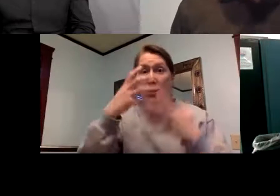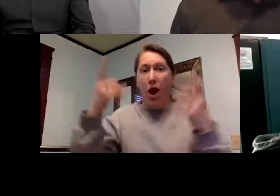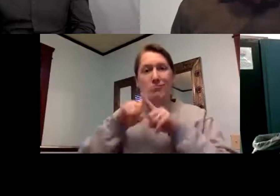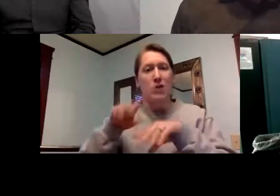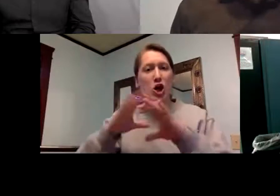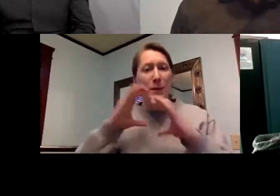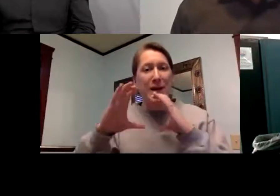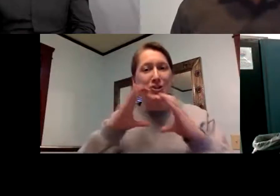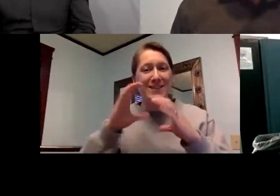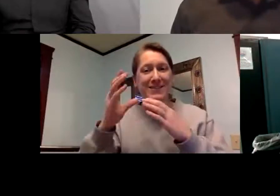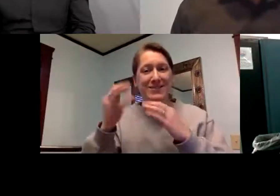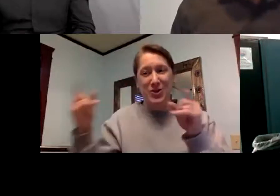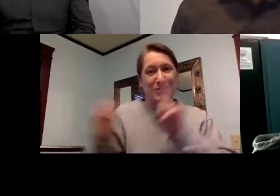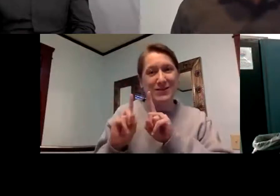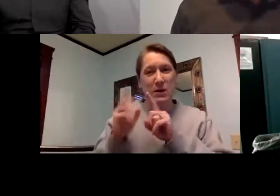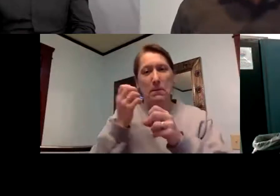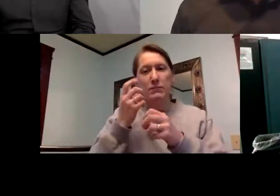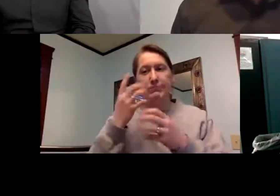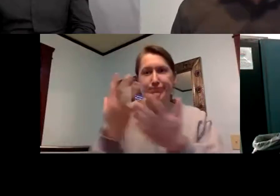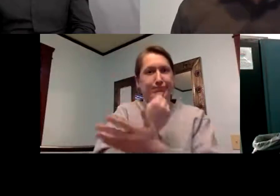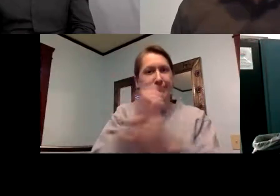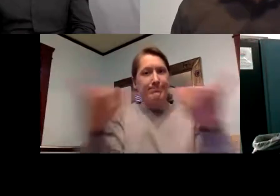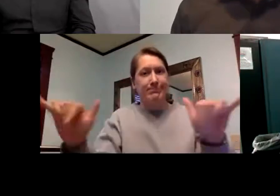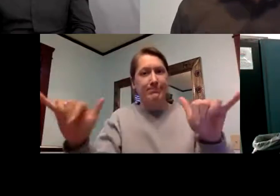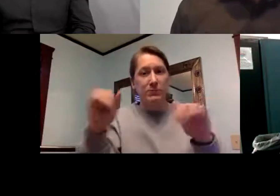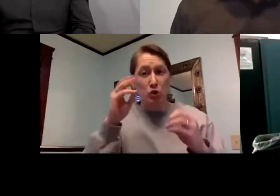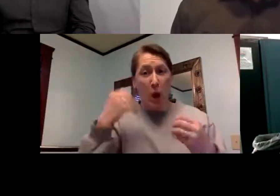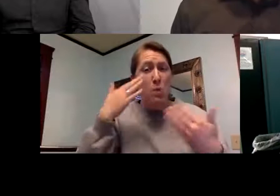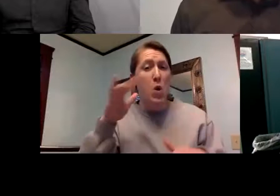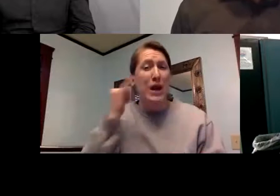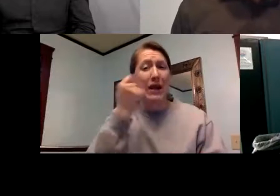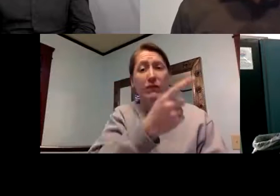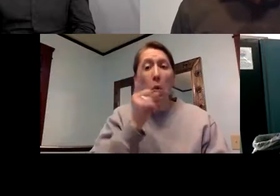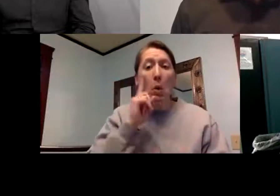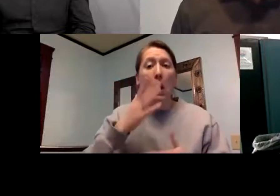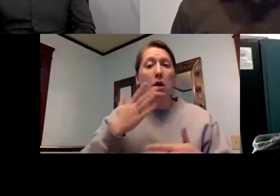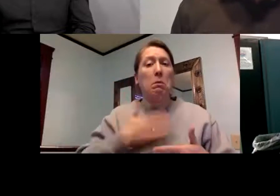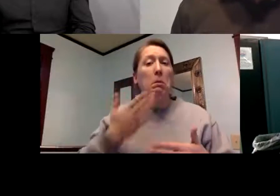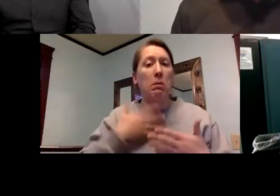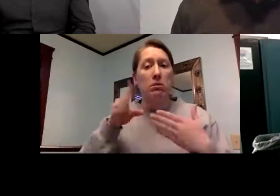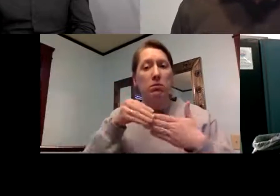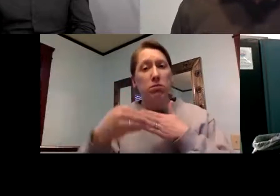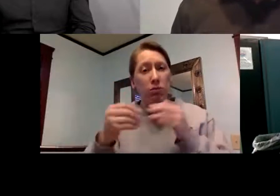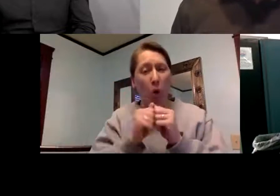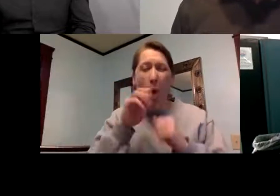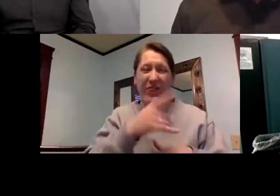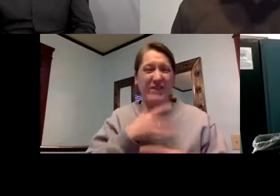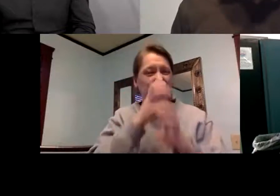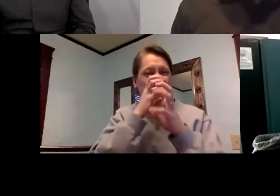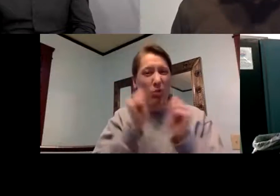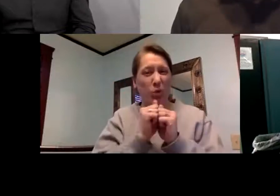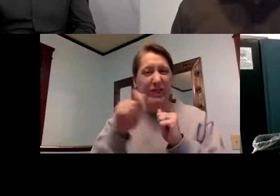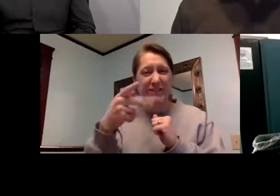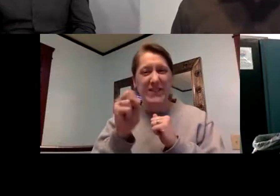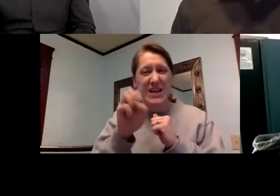deaf clients, maybe even family members, because it's hard for them to communicate. So they'd be able to also get a vaccine around the same time.